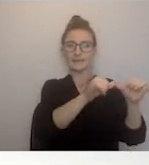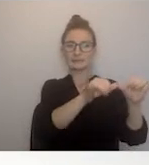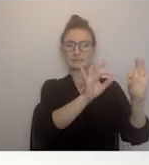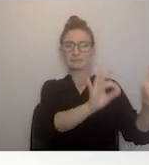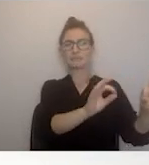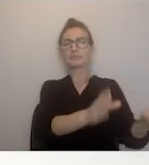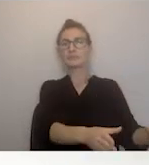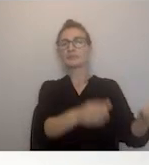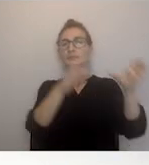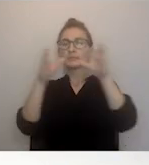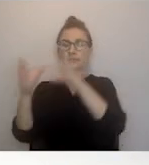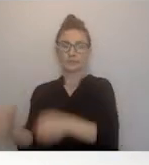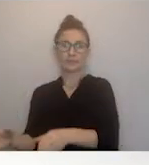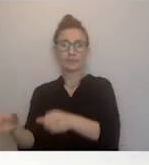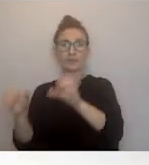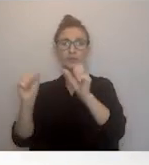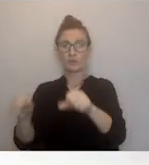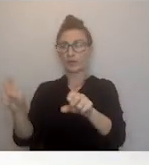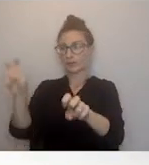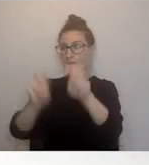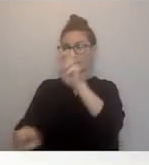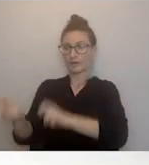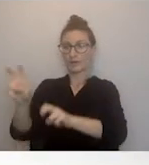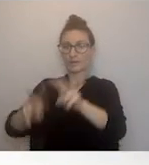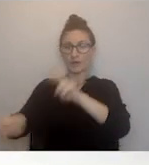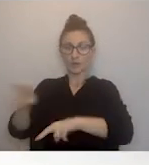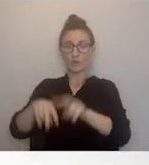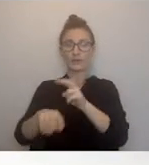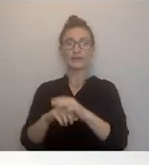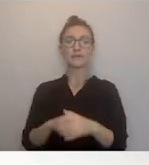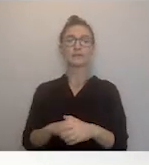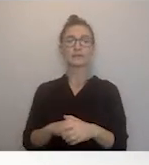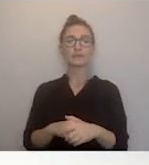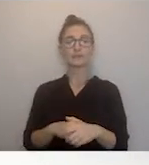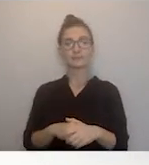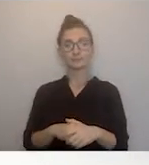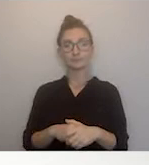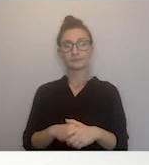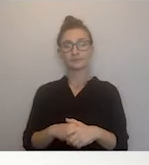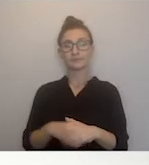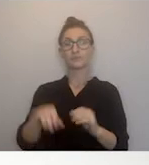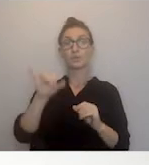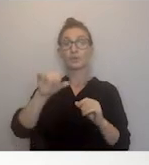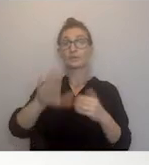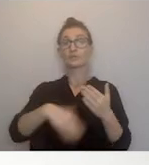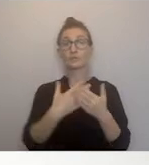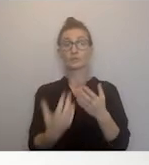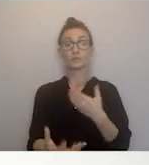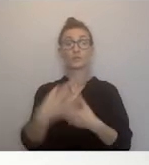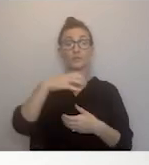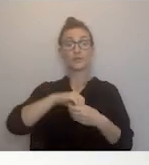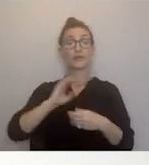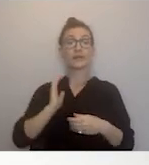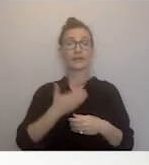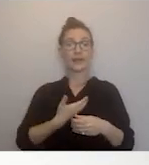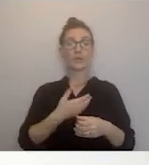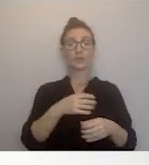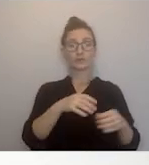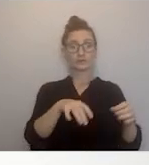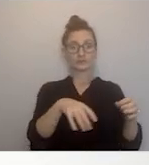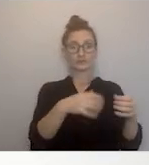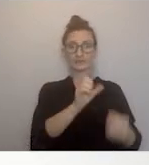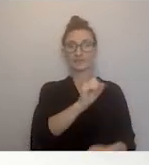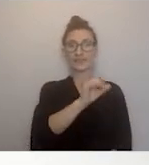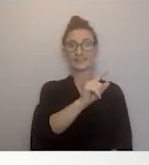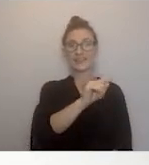three of these things that I'm talking about, the partnership model, the collective model, and then how you actually plan and implement programs, are all part of our created